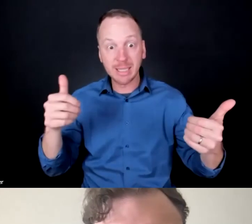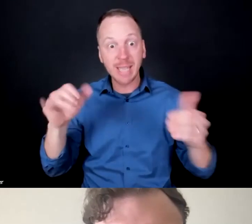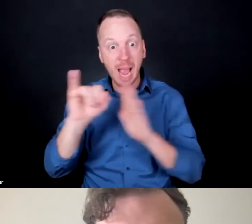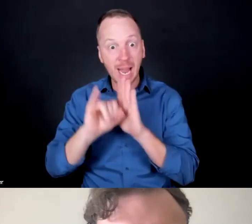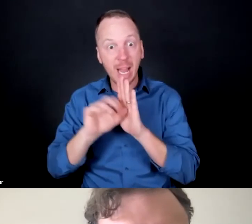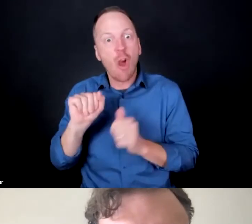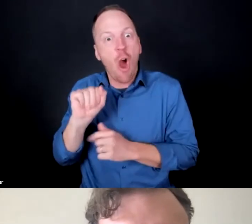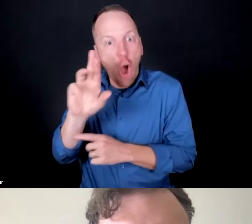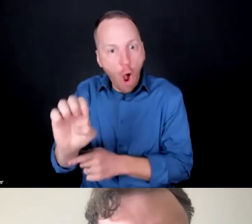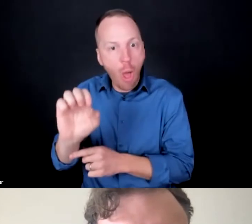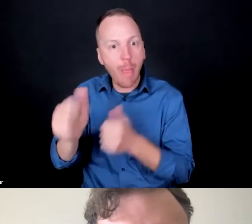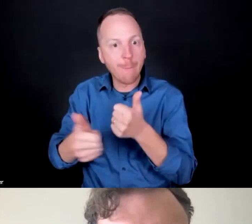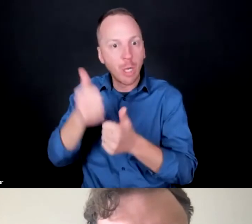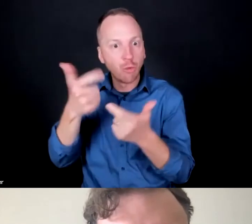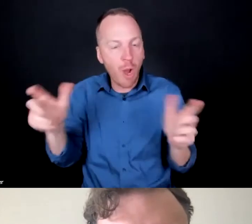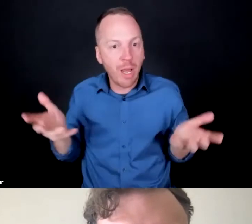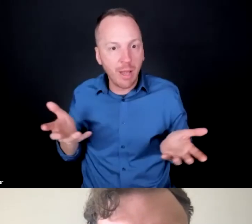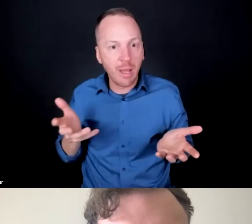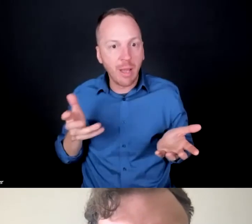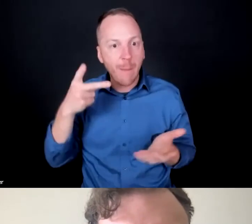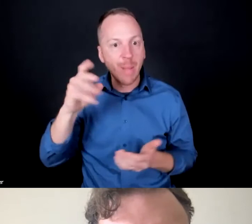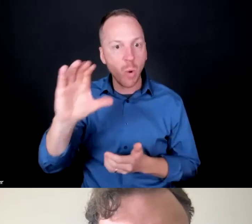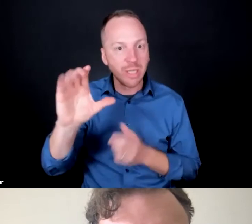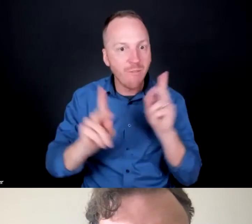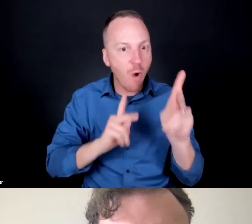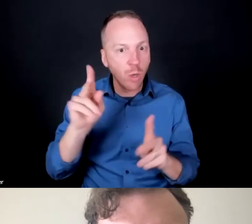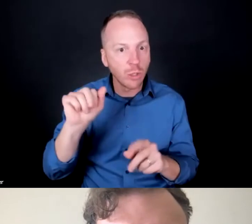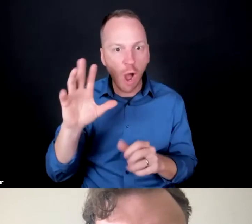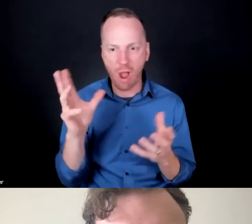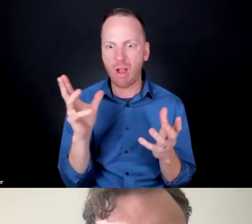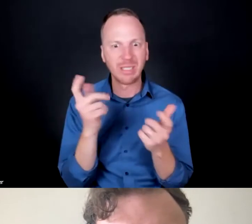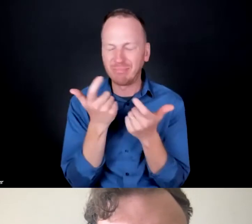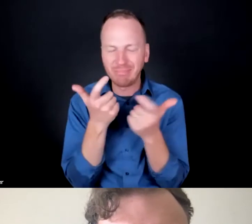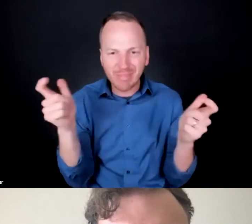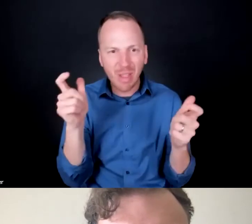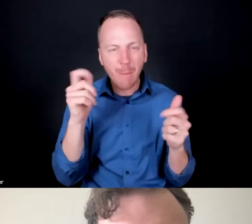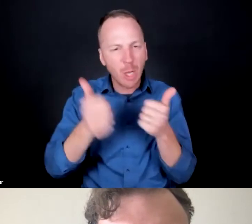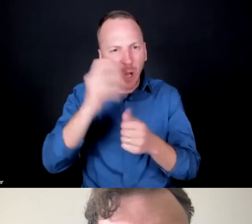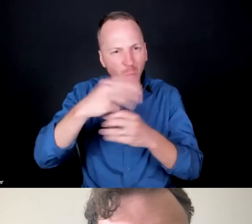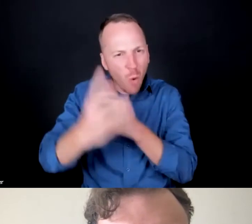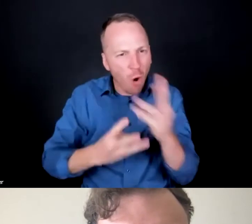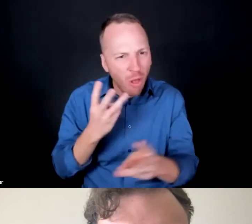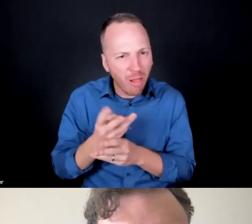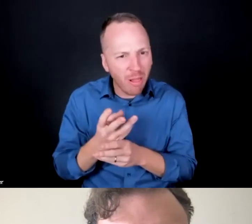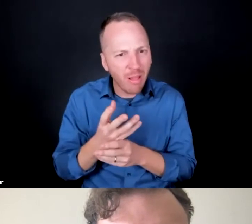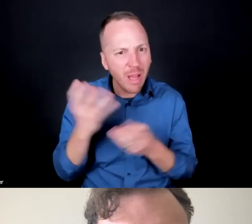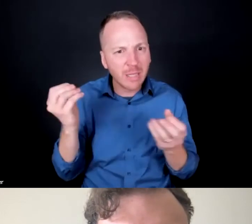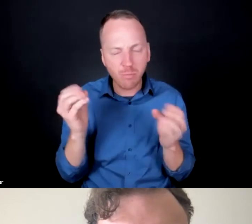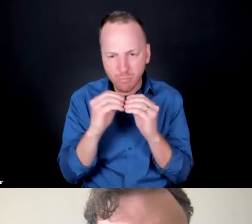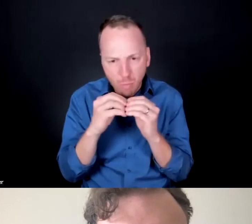majority. Like POC folks are such the majority in the world. So